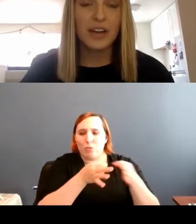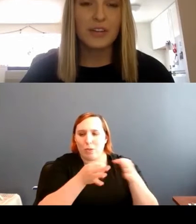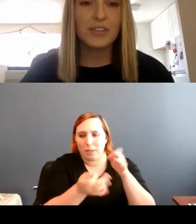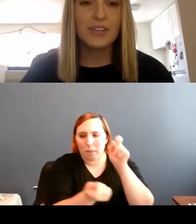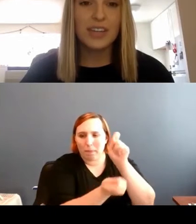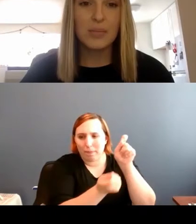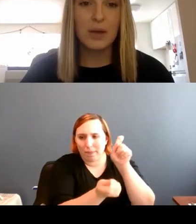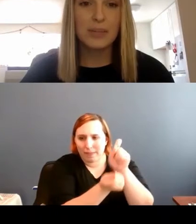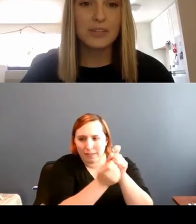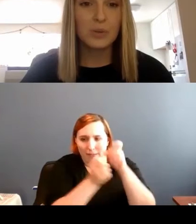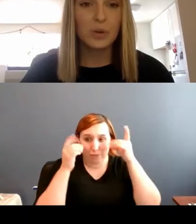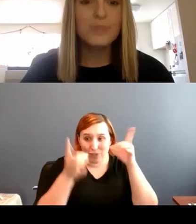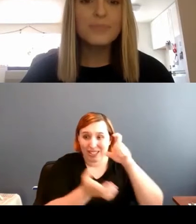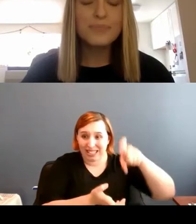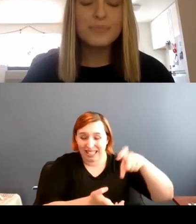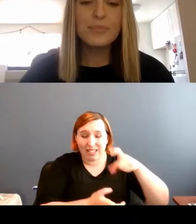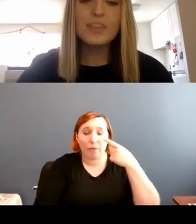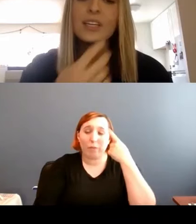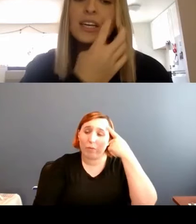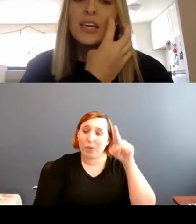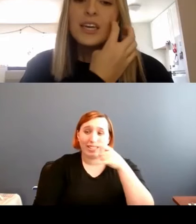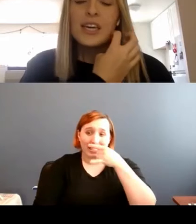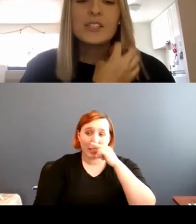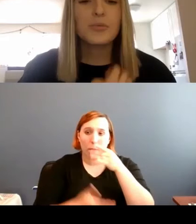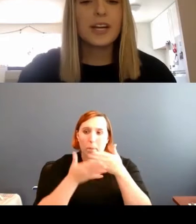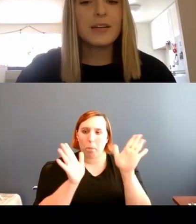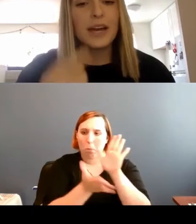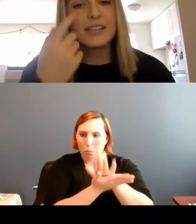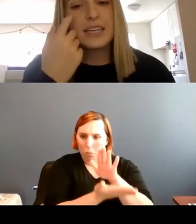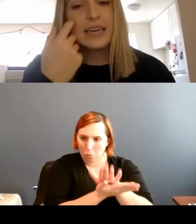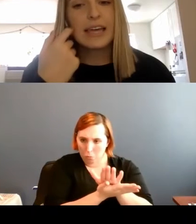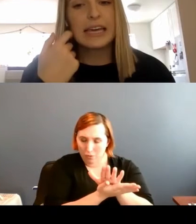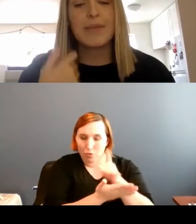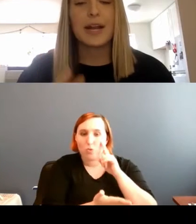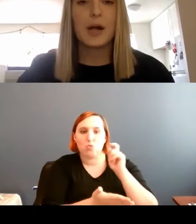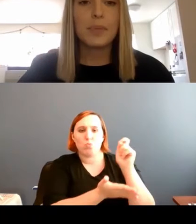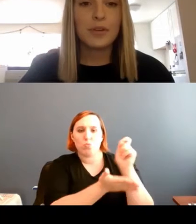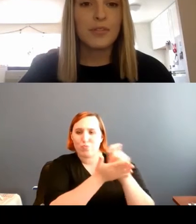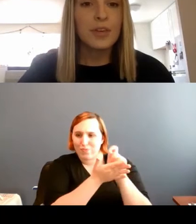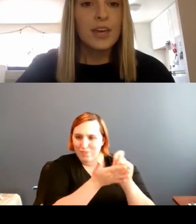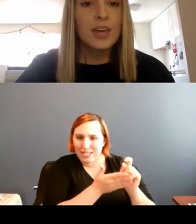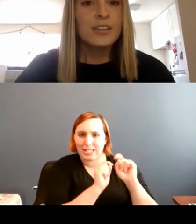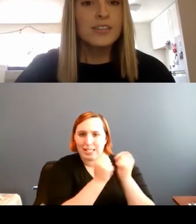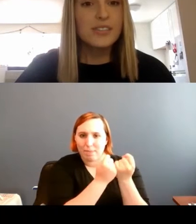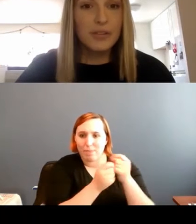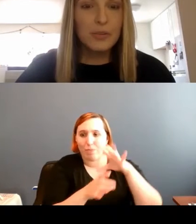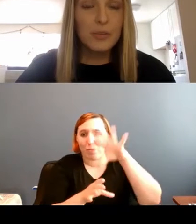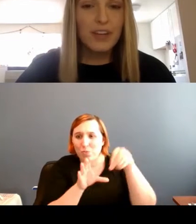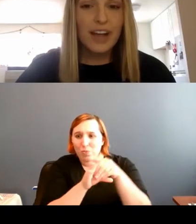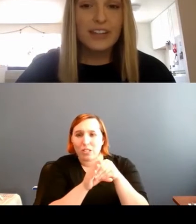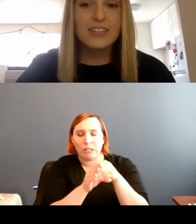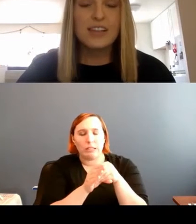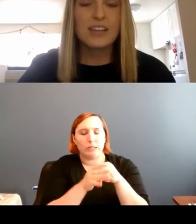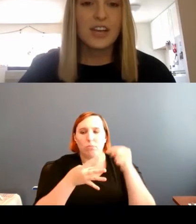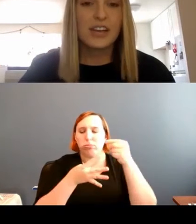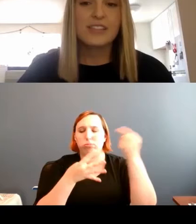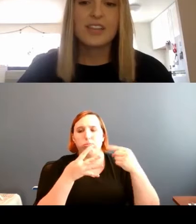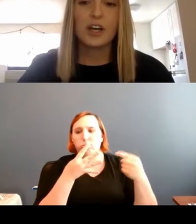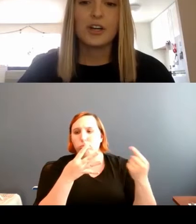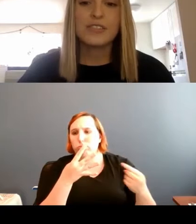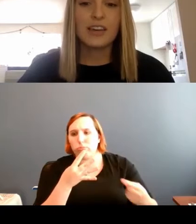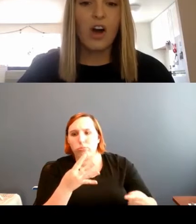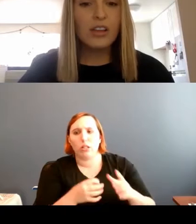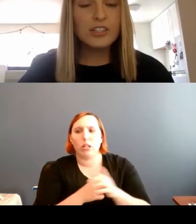of a child in a public school. It's written by a team that can be made up of several providers, such